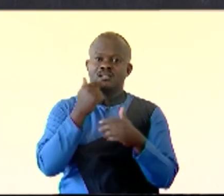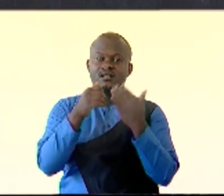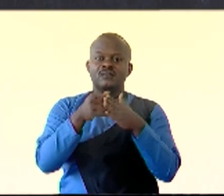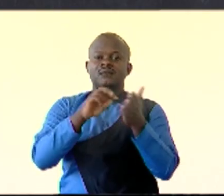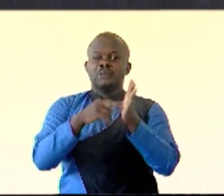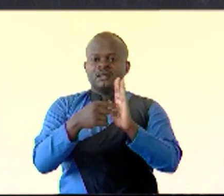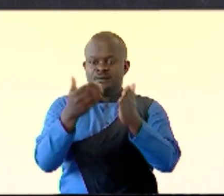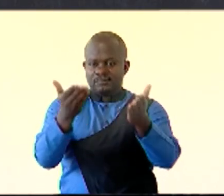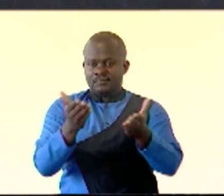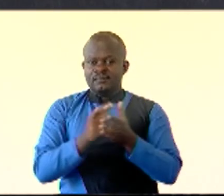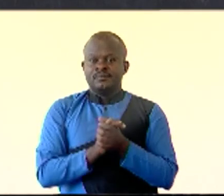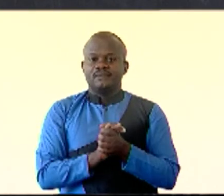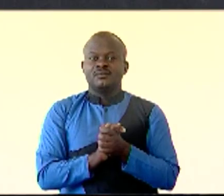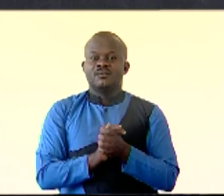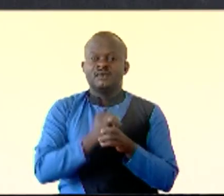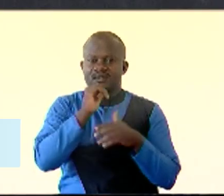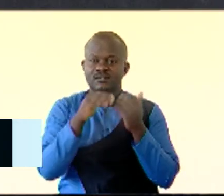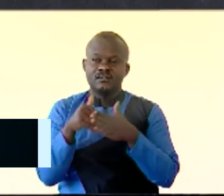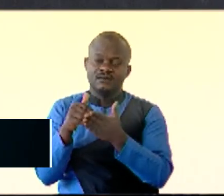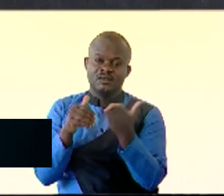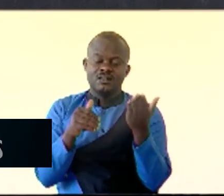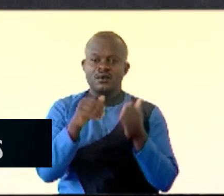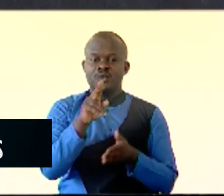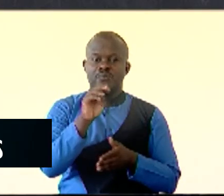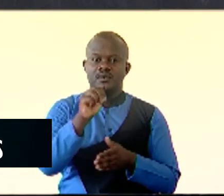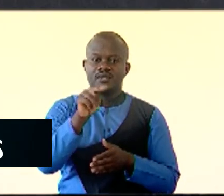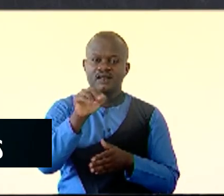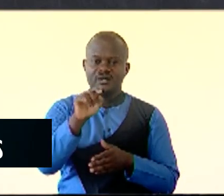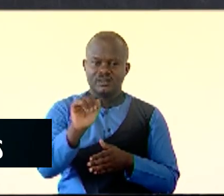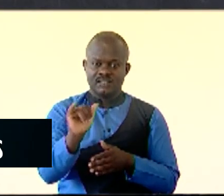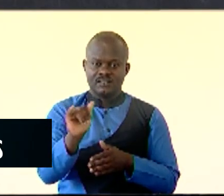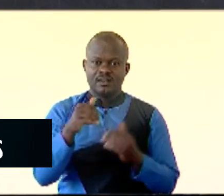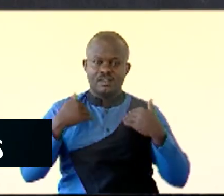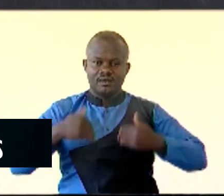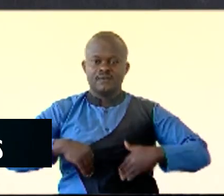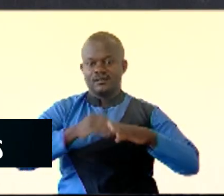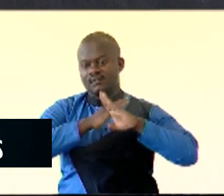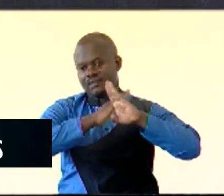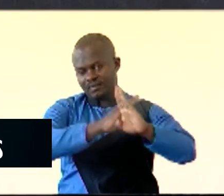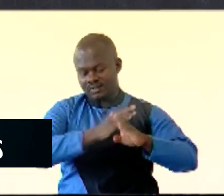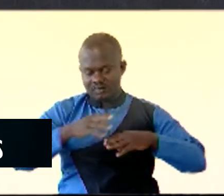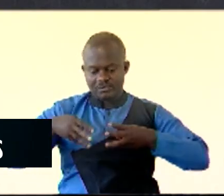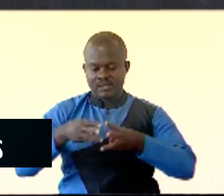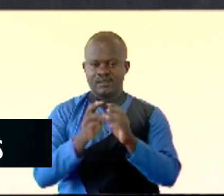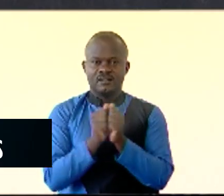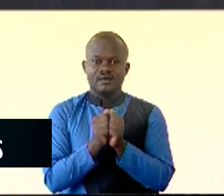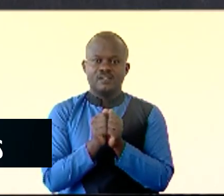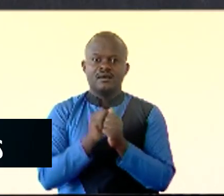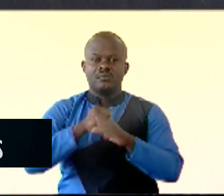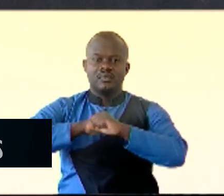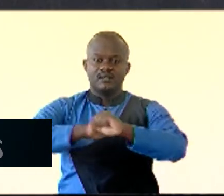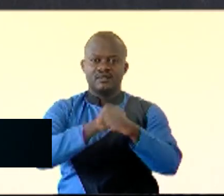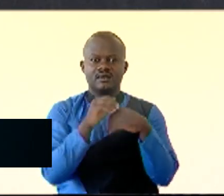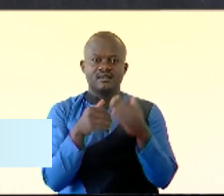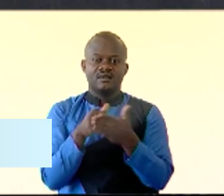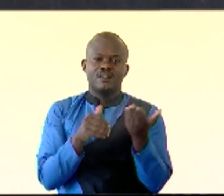that. It is brought by what we call immunity. The body's defense mechanism protects an organism from